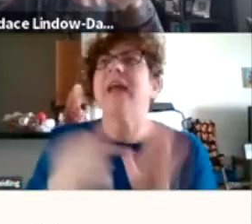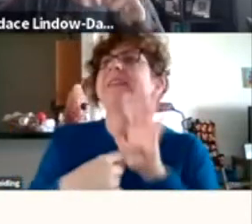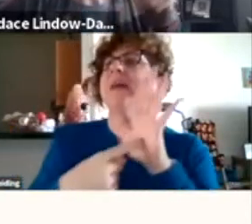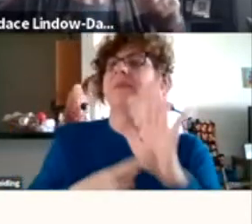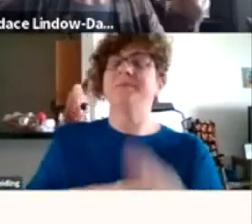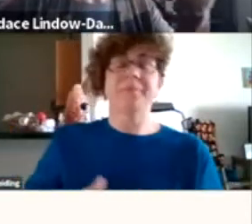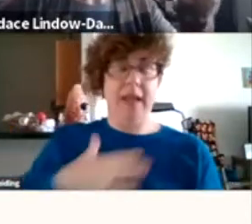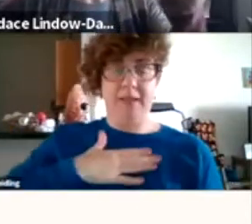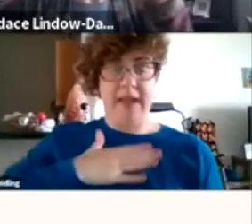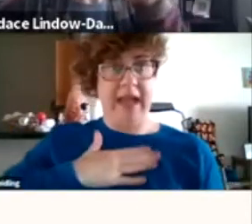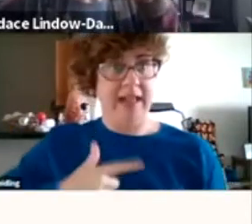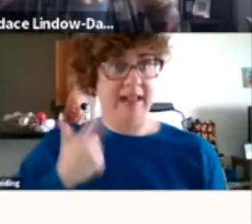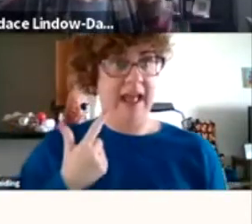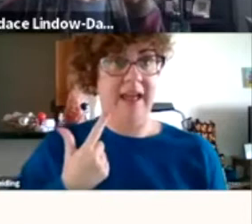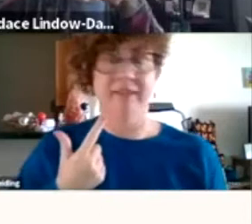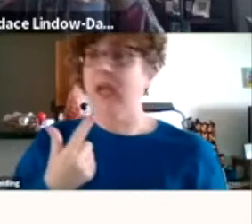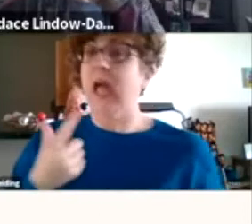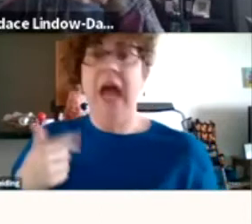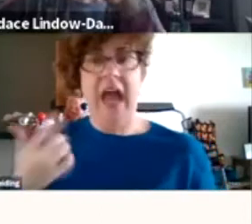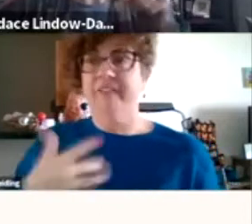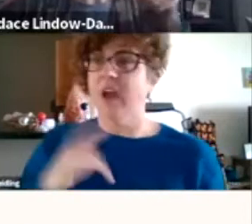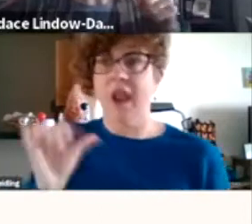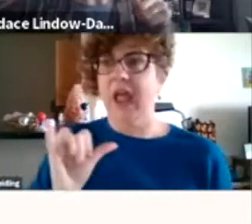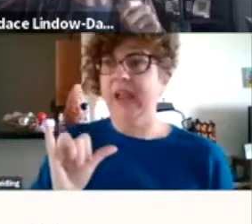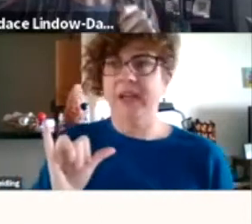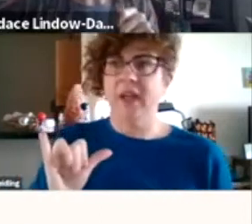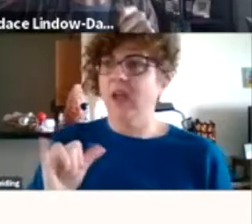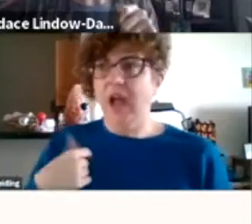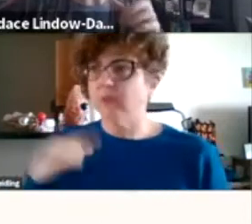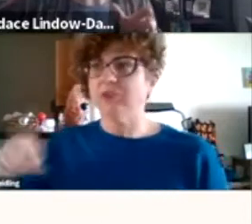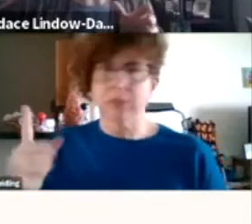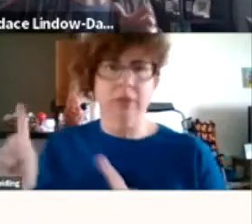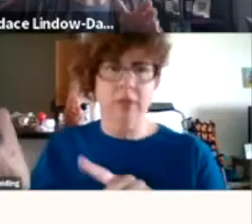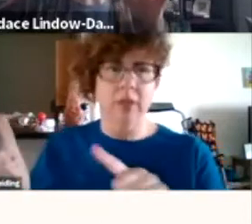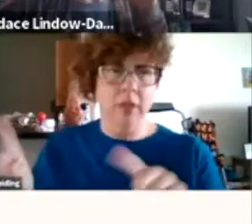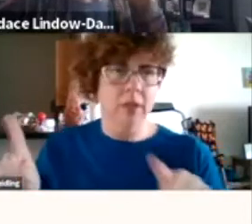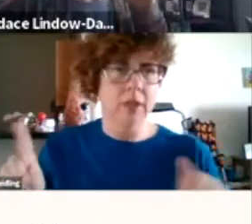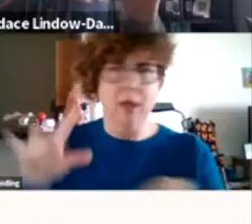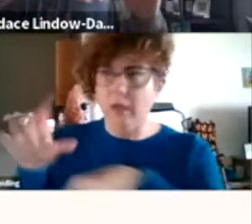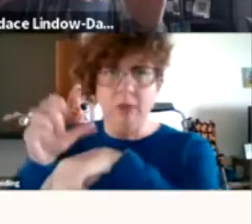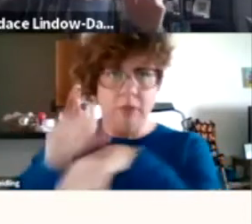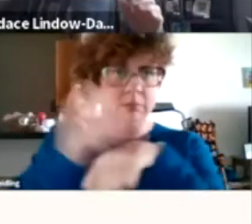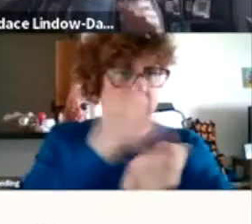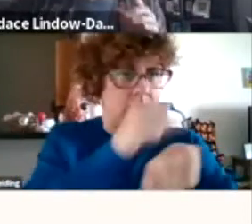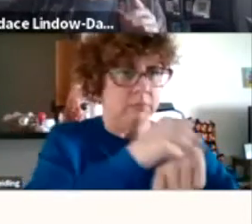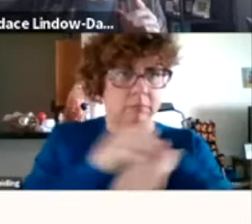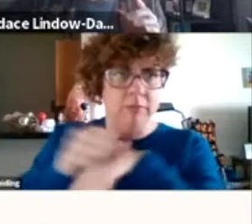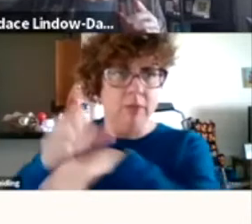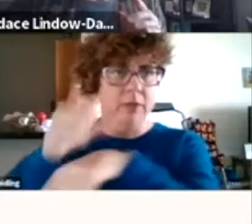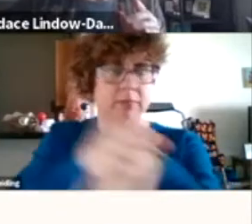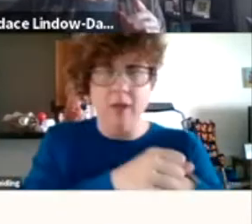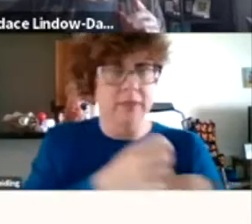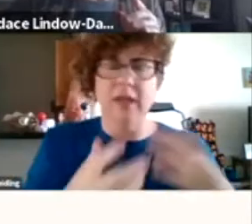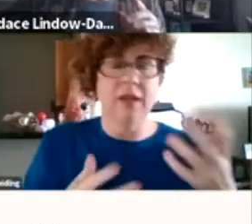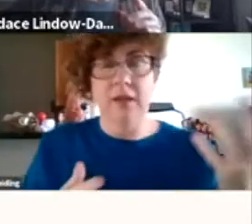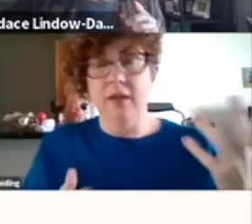just being, going from one appointment to the next. And I realized pretty quickly, well, wait a minute, we have an appointment at